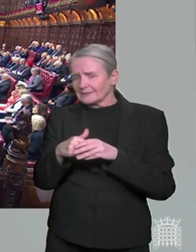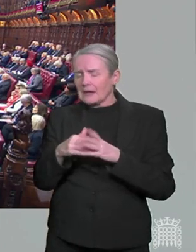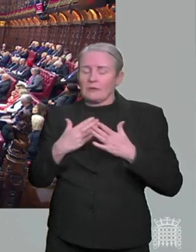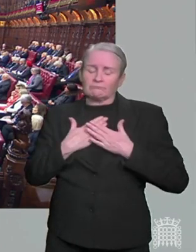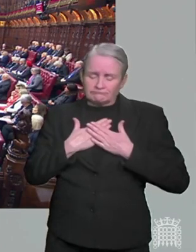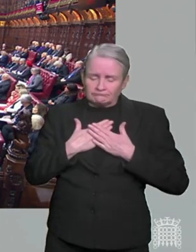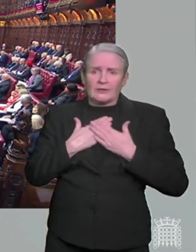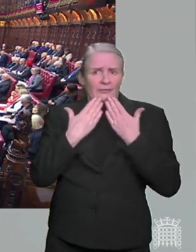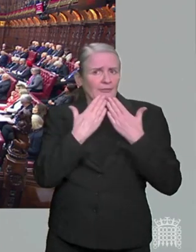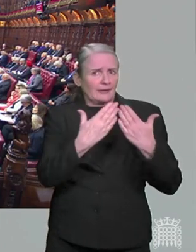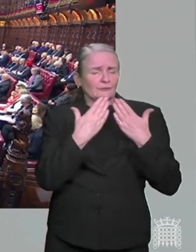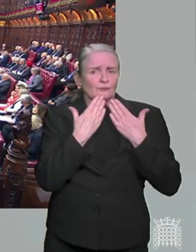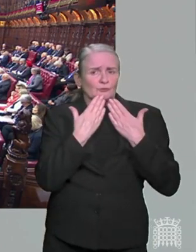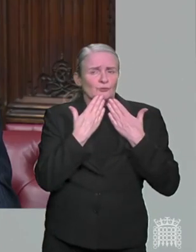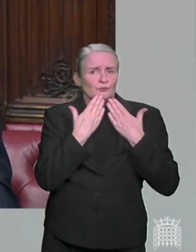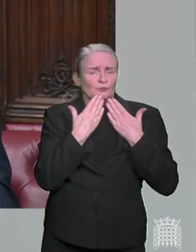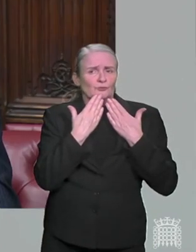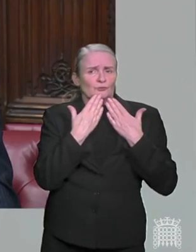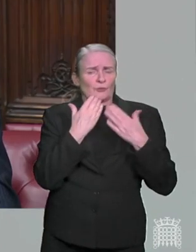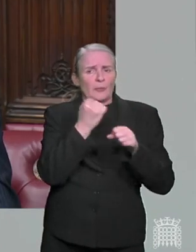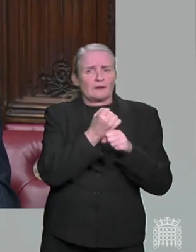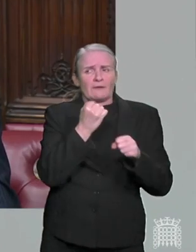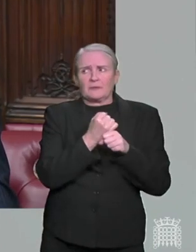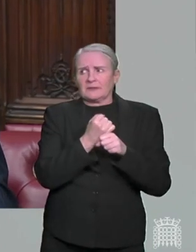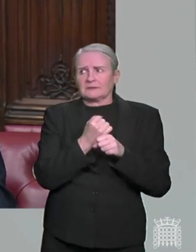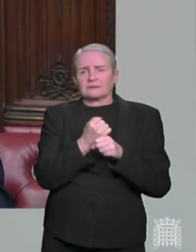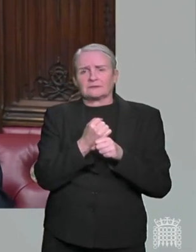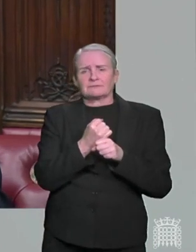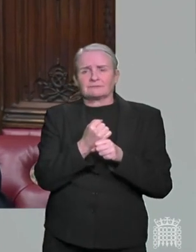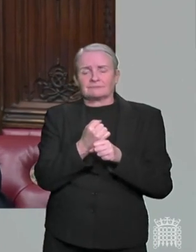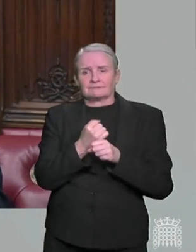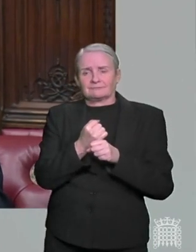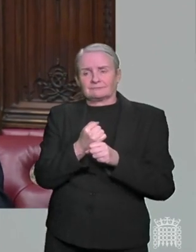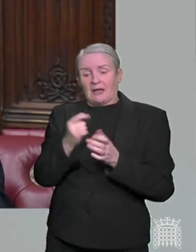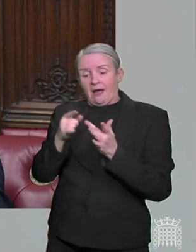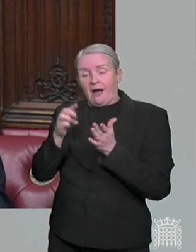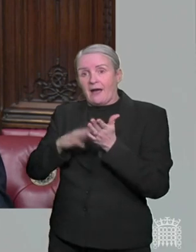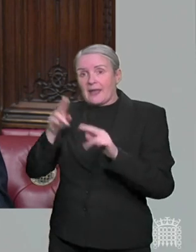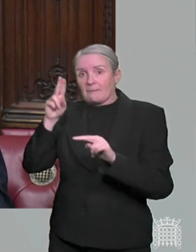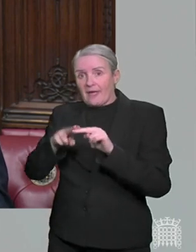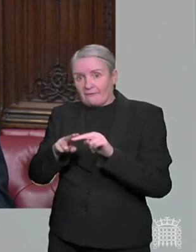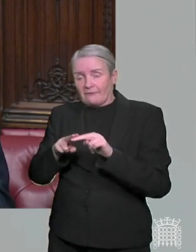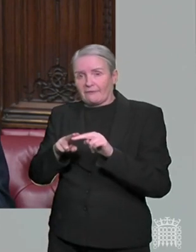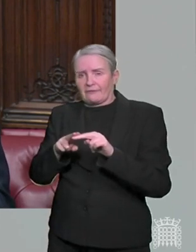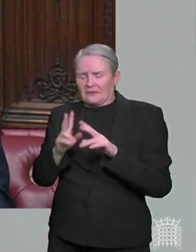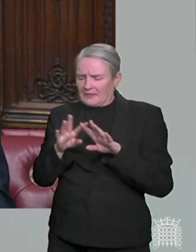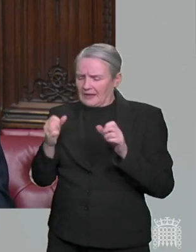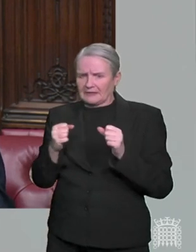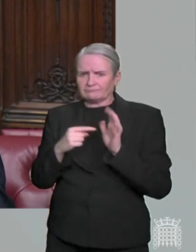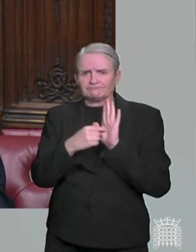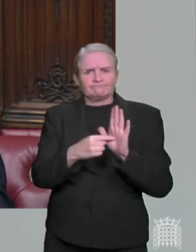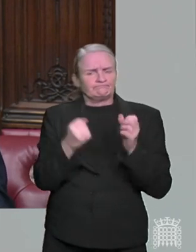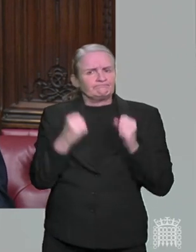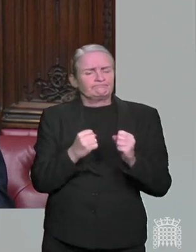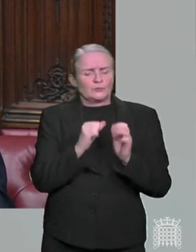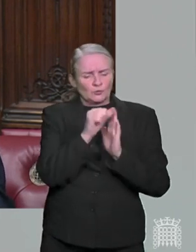government for the way that they offered, and through the IMF, and were very firm to the government of Sri Lanka what they should